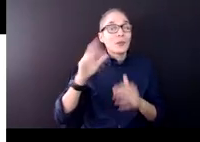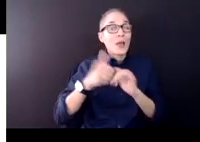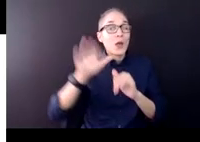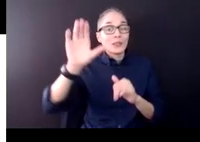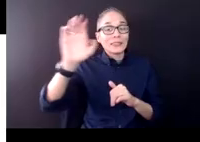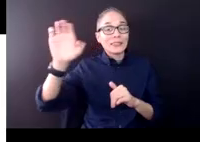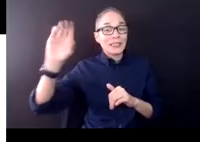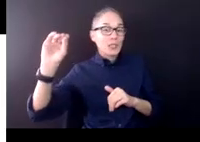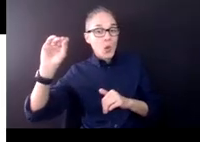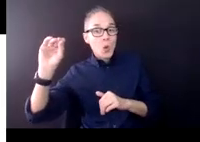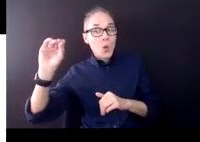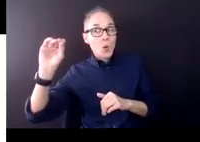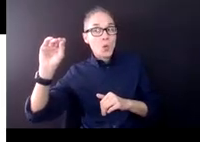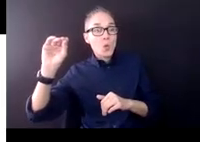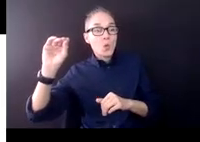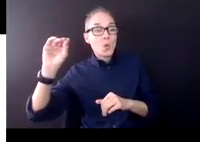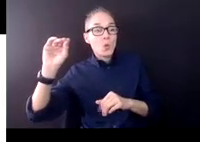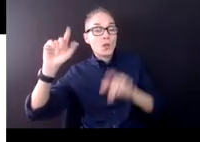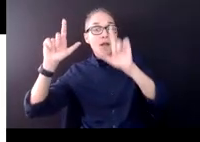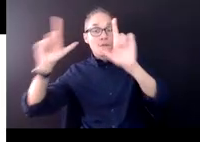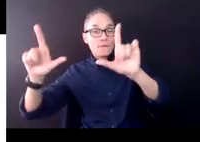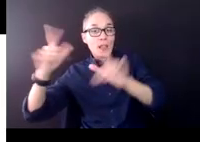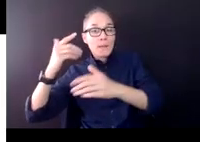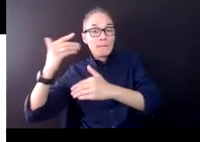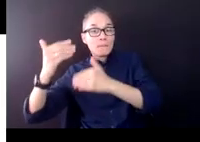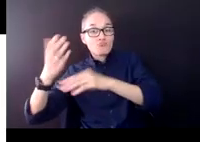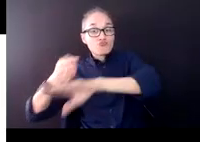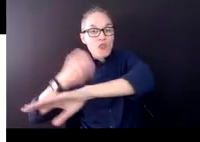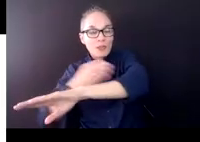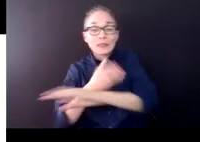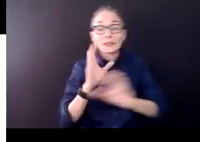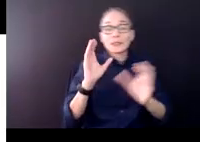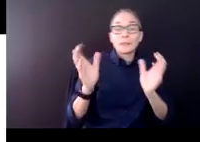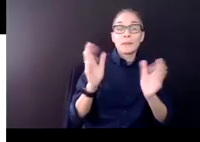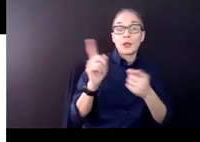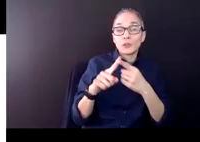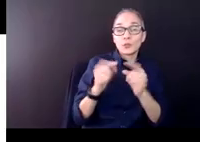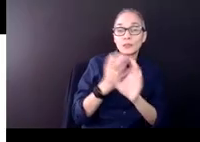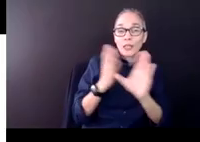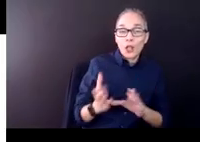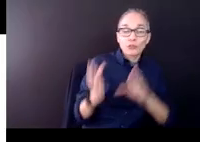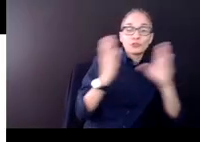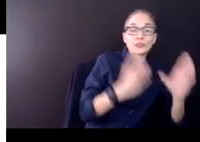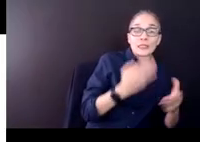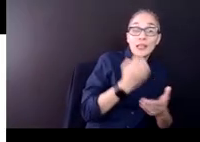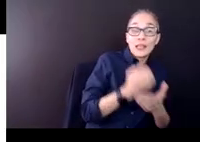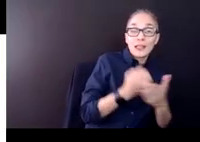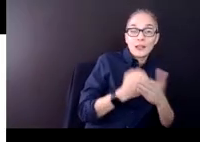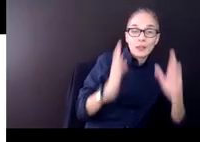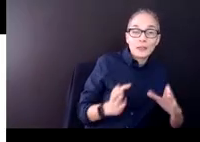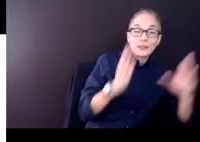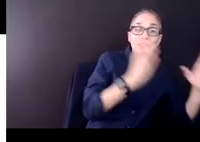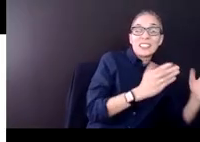CEO frame progress compared to a psychologist or an economist or a doctor or a teacher, an artist? And